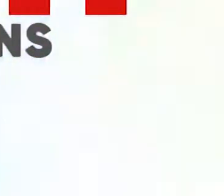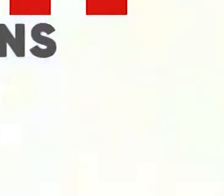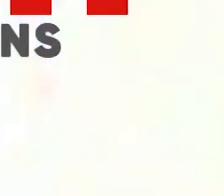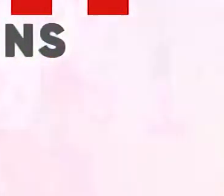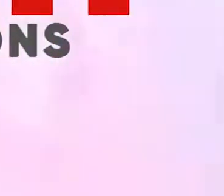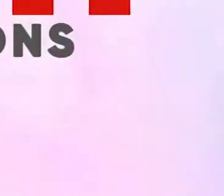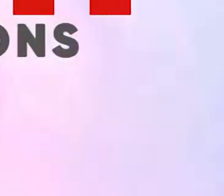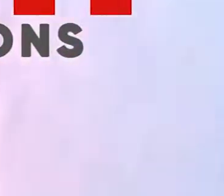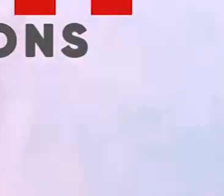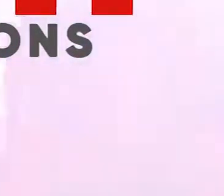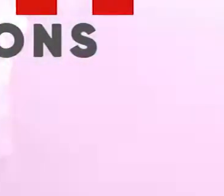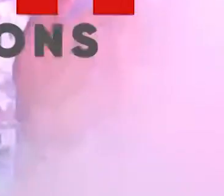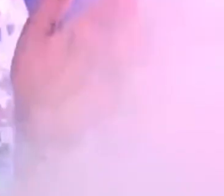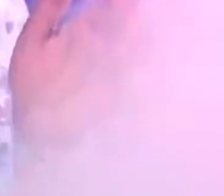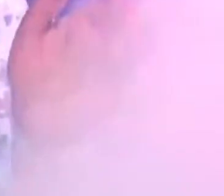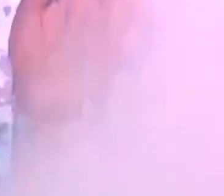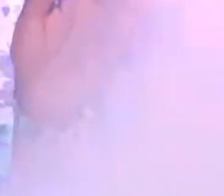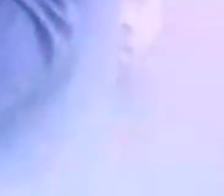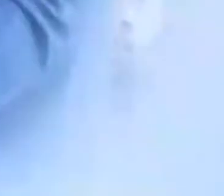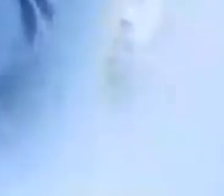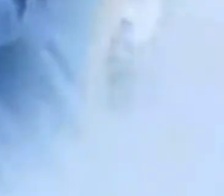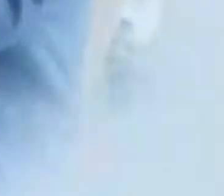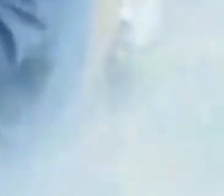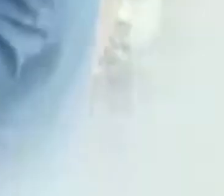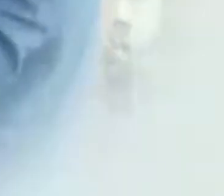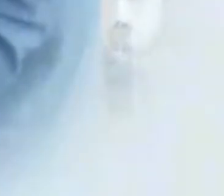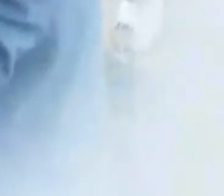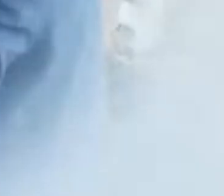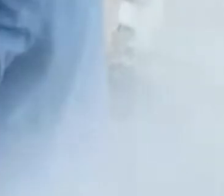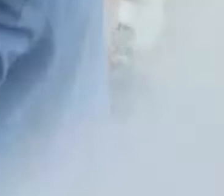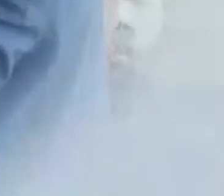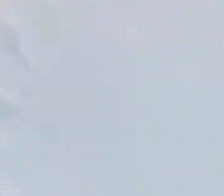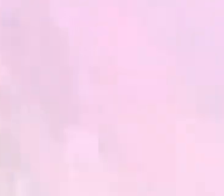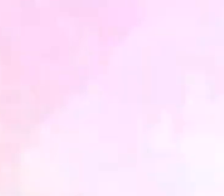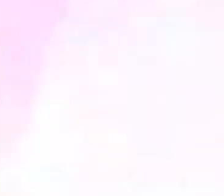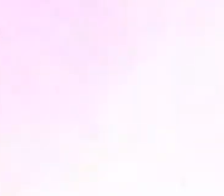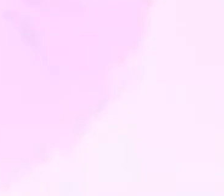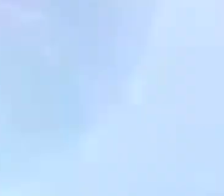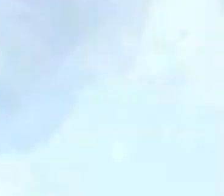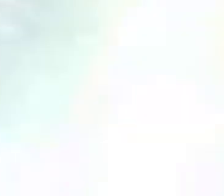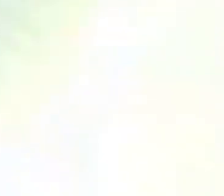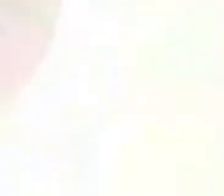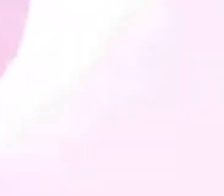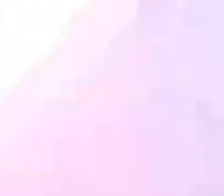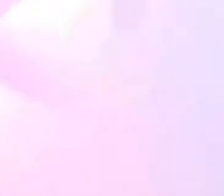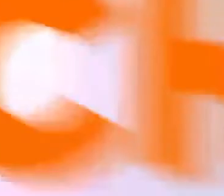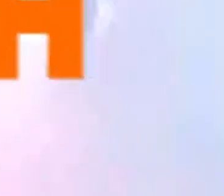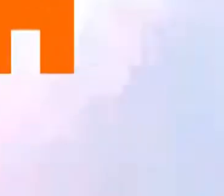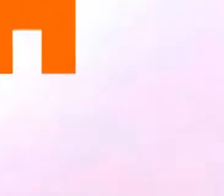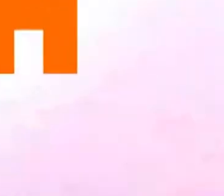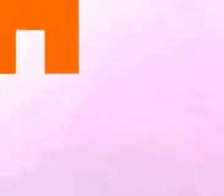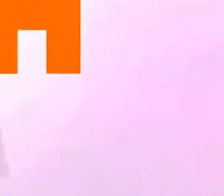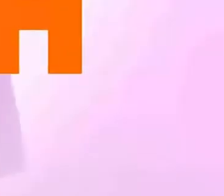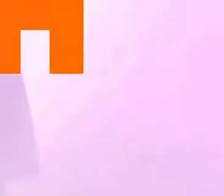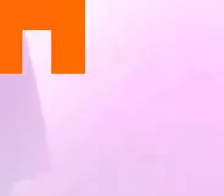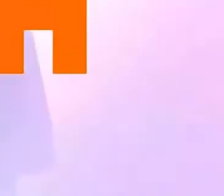the nations. Come, let us drink deep from the word through which we are being cleansed and washed to become a